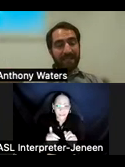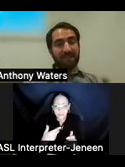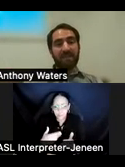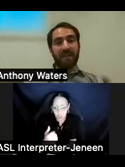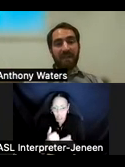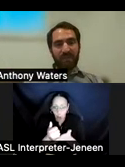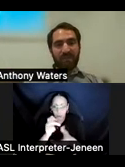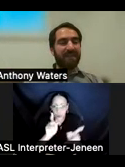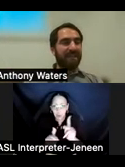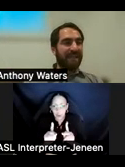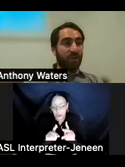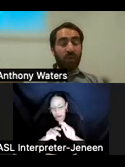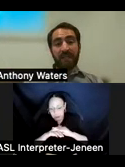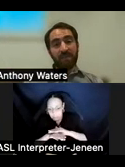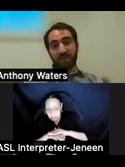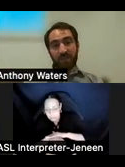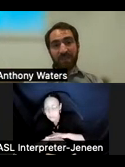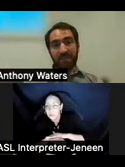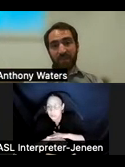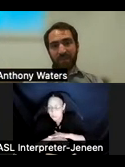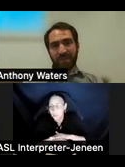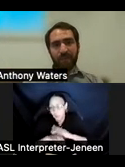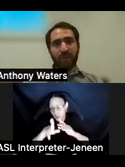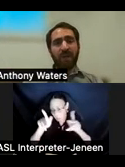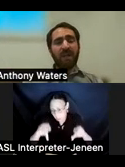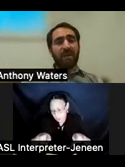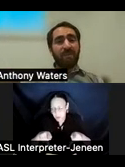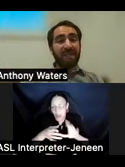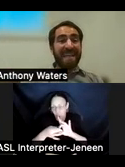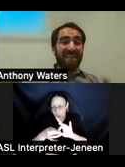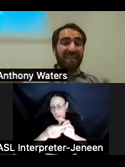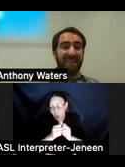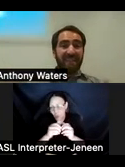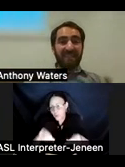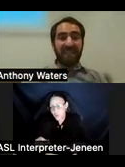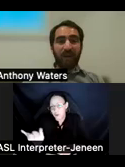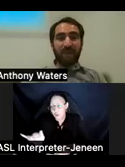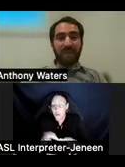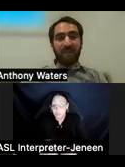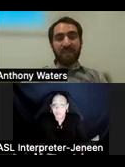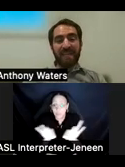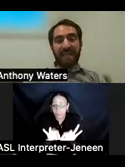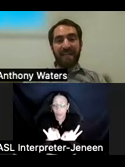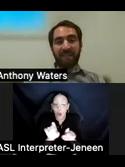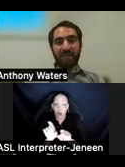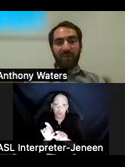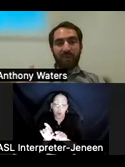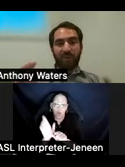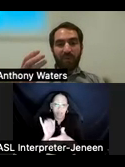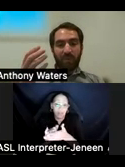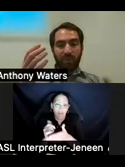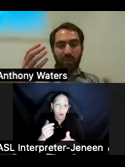person access treatment, and then having coordination with the treatment team is really valuable, because that then can help us understand